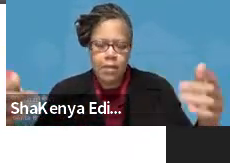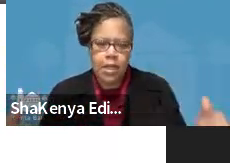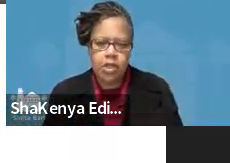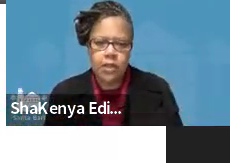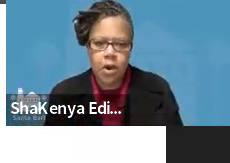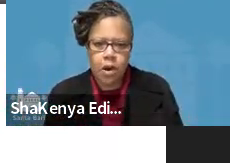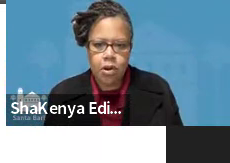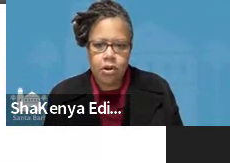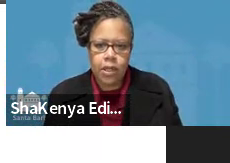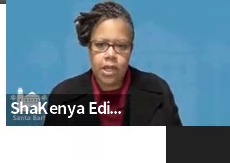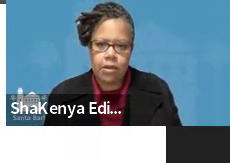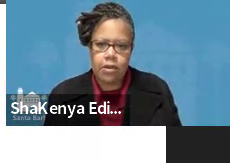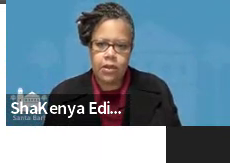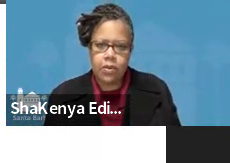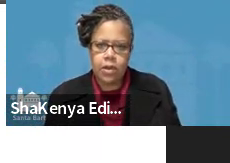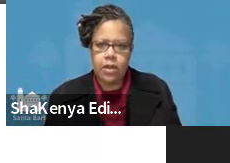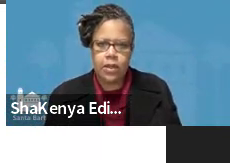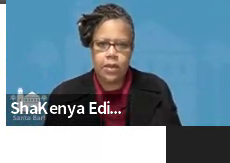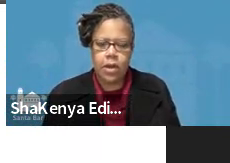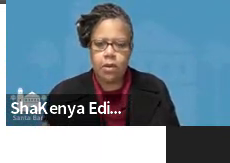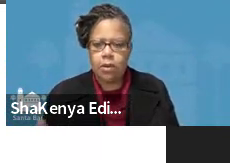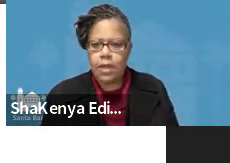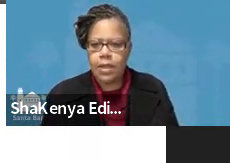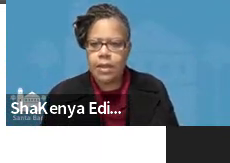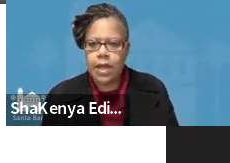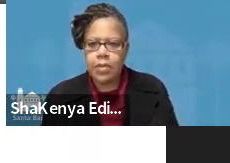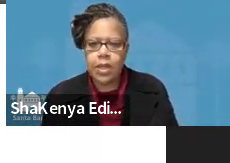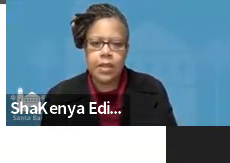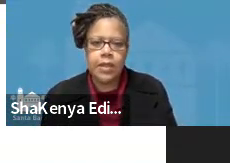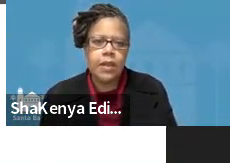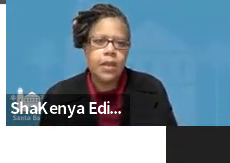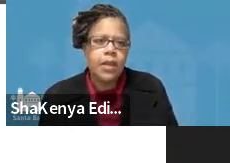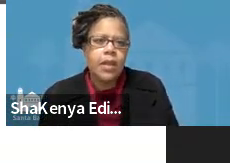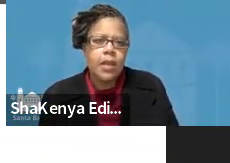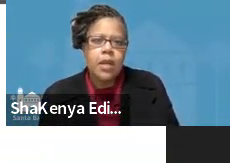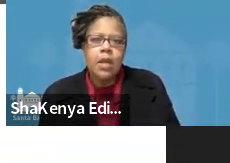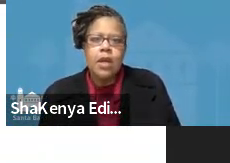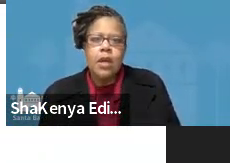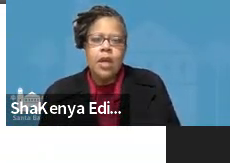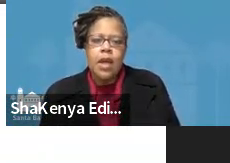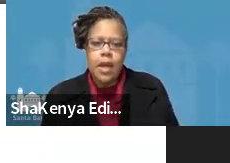making recommendations for our early childhood sweethearts as well. Next slide, please.